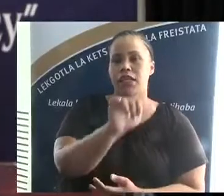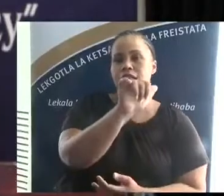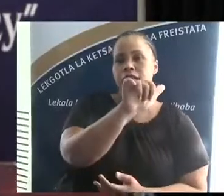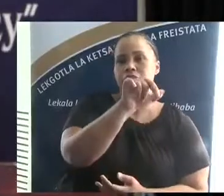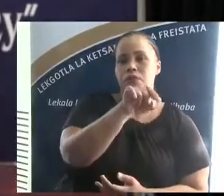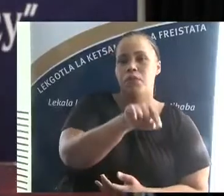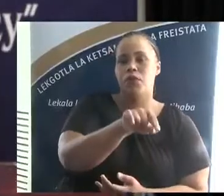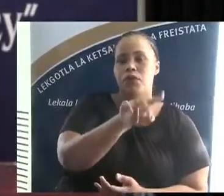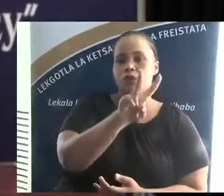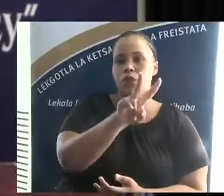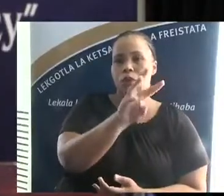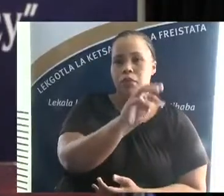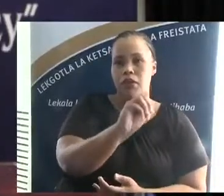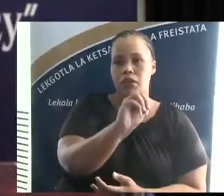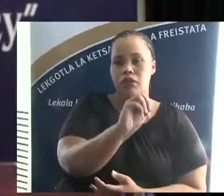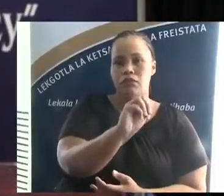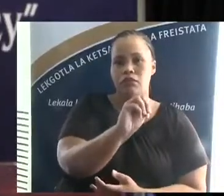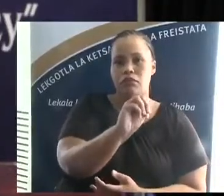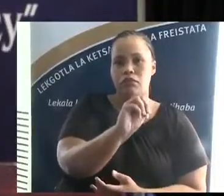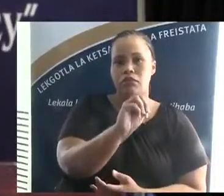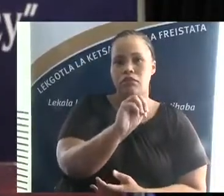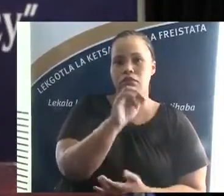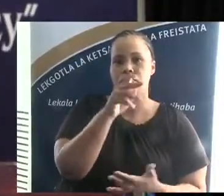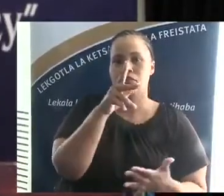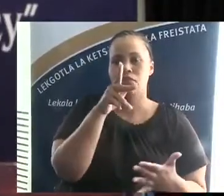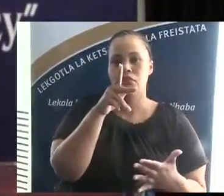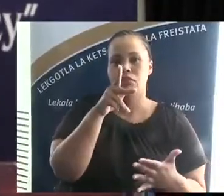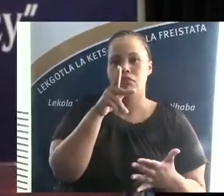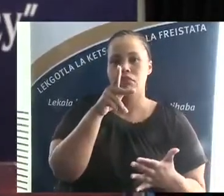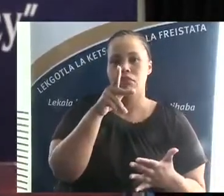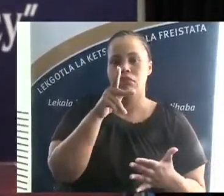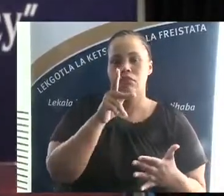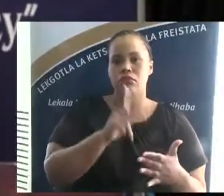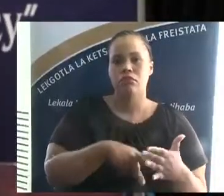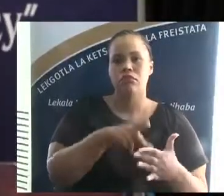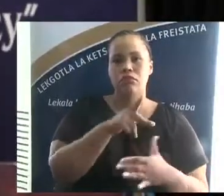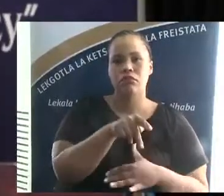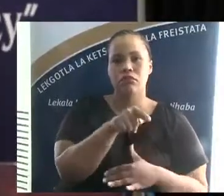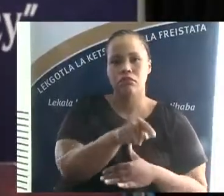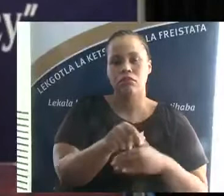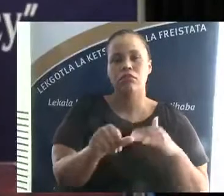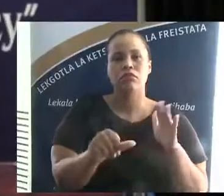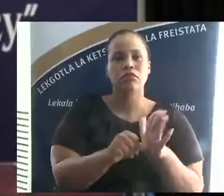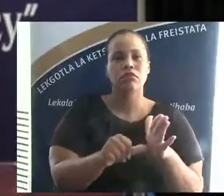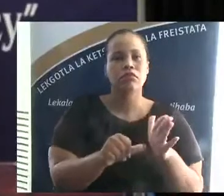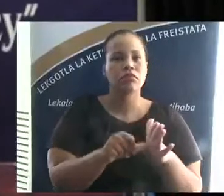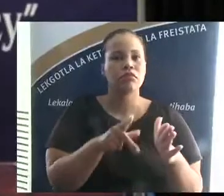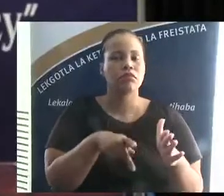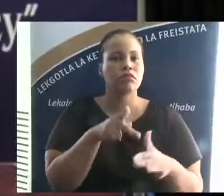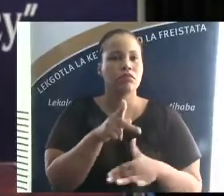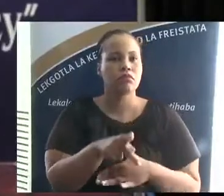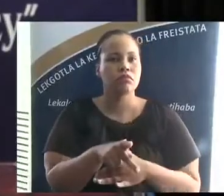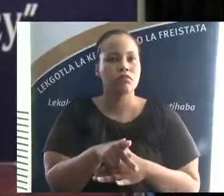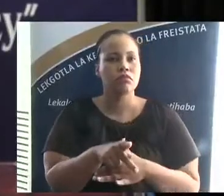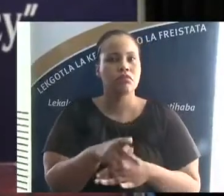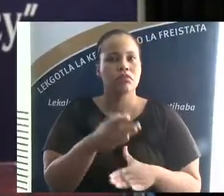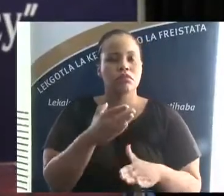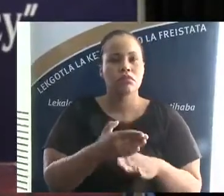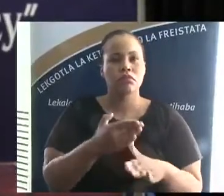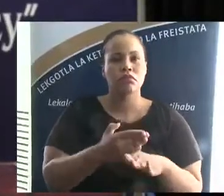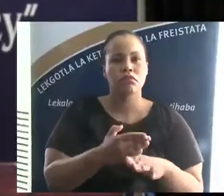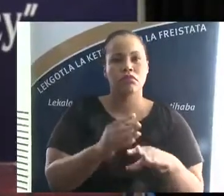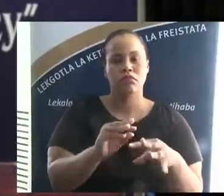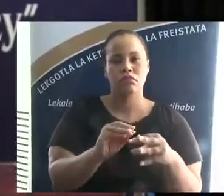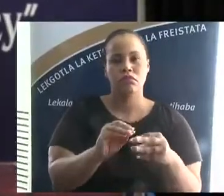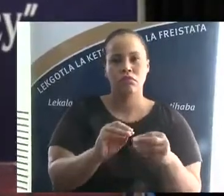the Expanded Works Program. This program remains a crucial and critical program for creating jobs